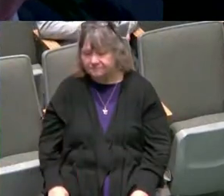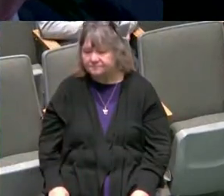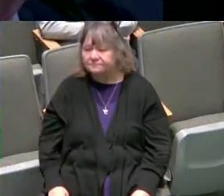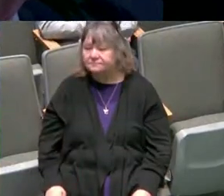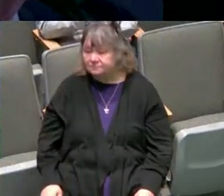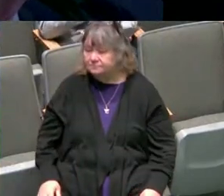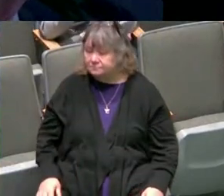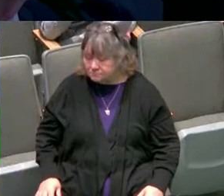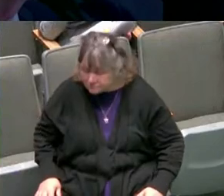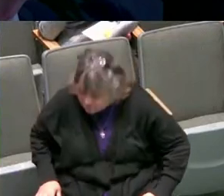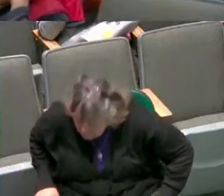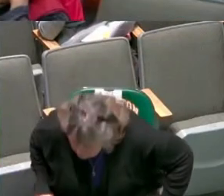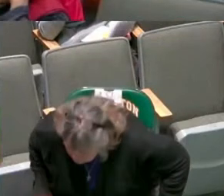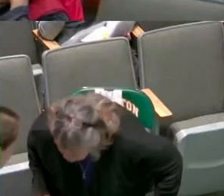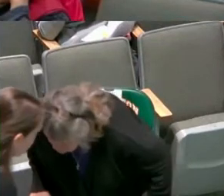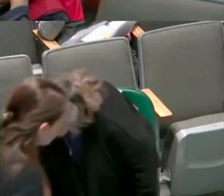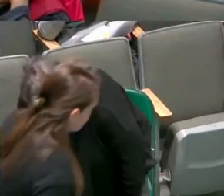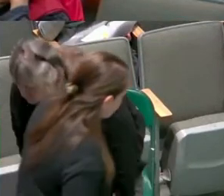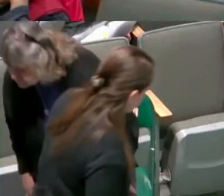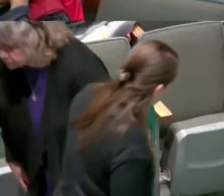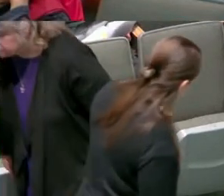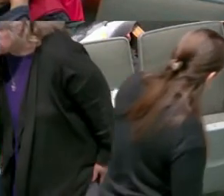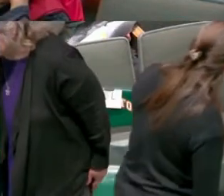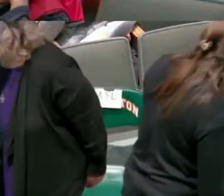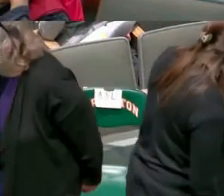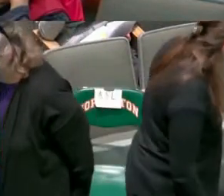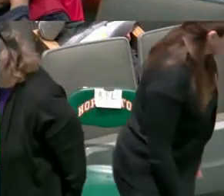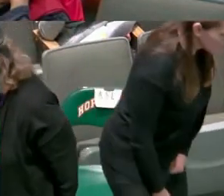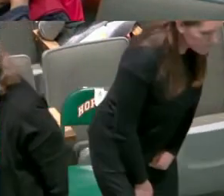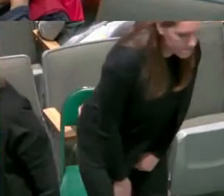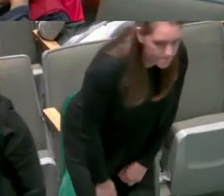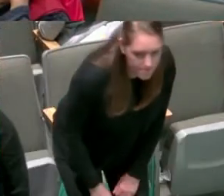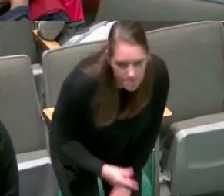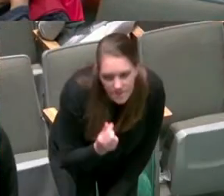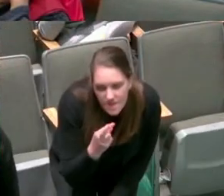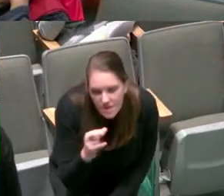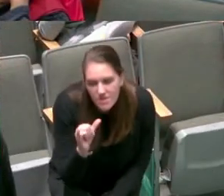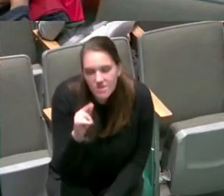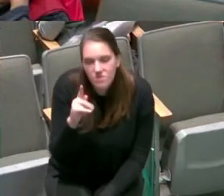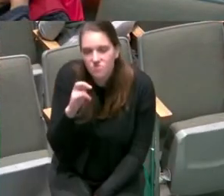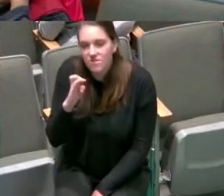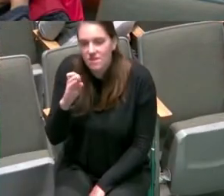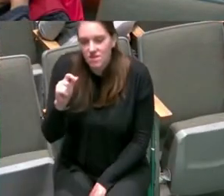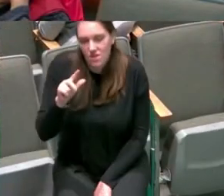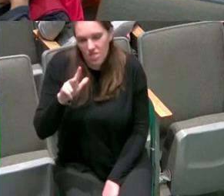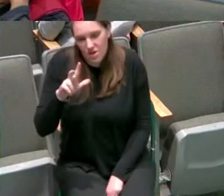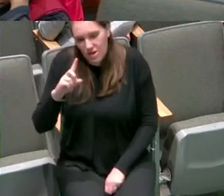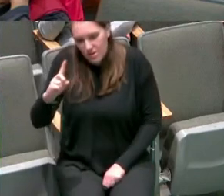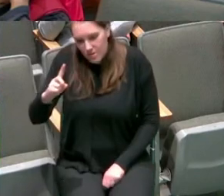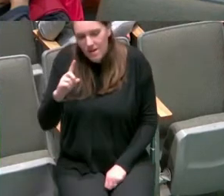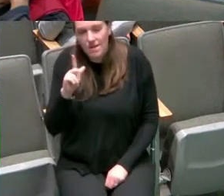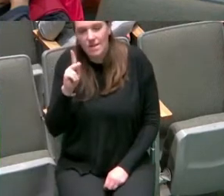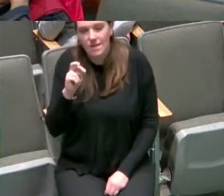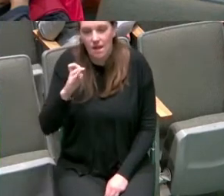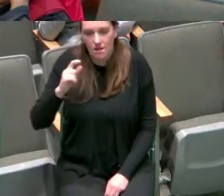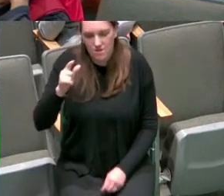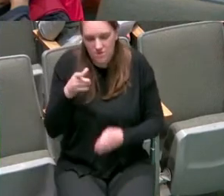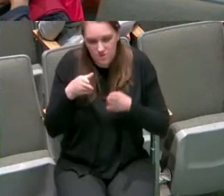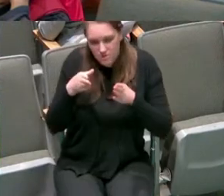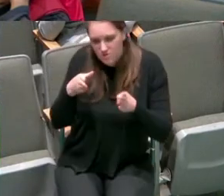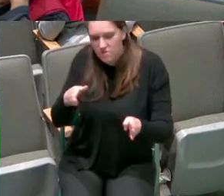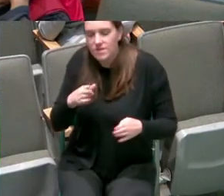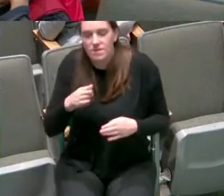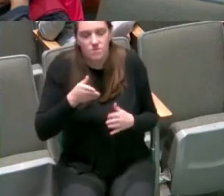yes Gary trendle 31 Chamberlain Street uh question through you madam moderator is there a less expensive option to assess